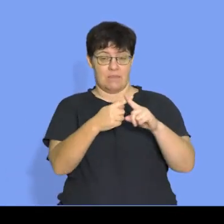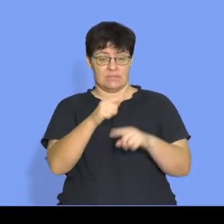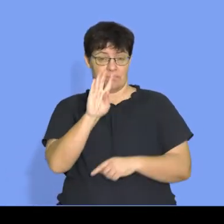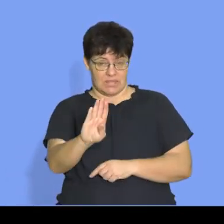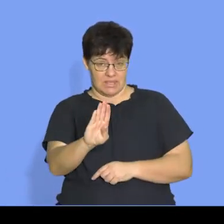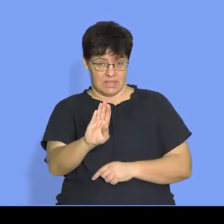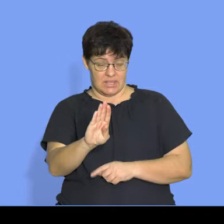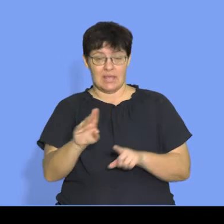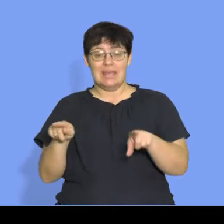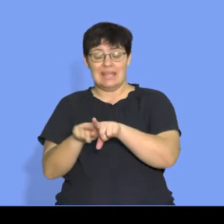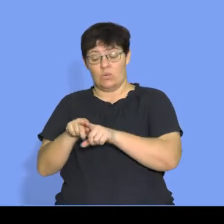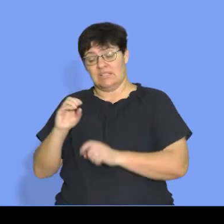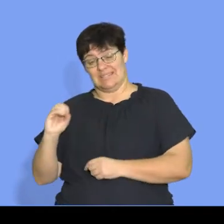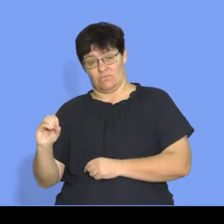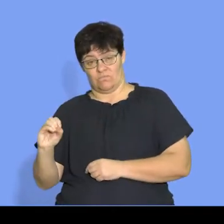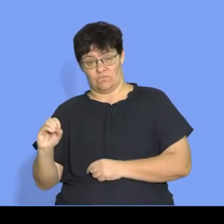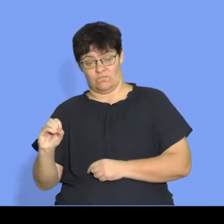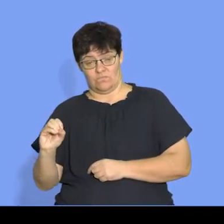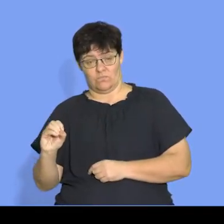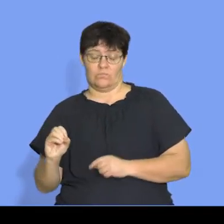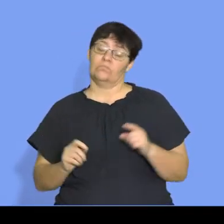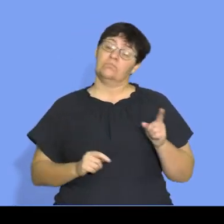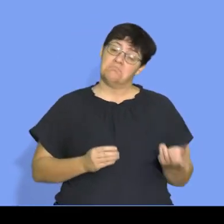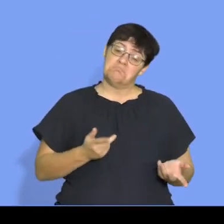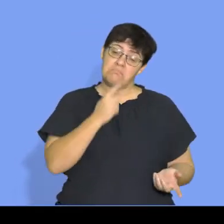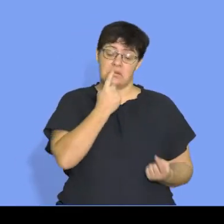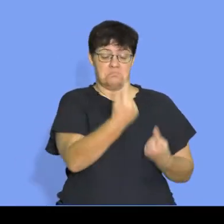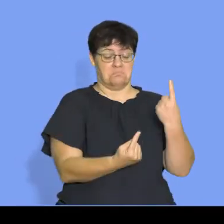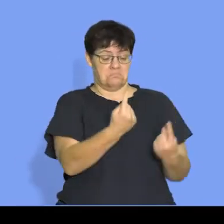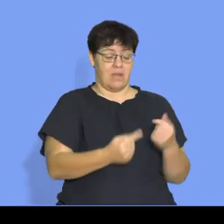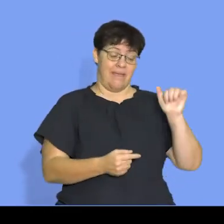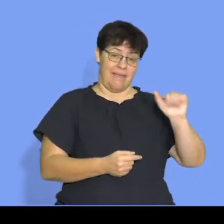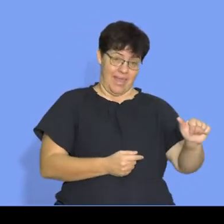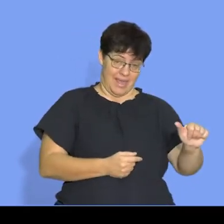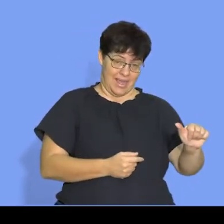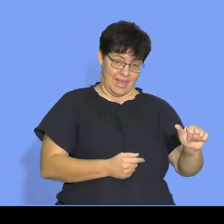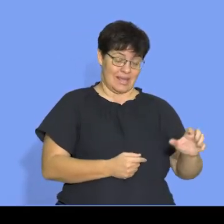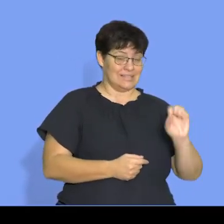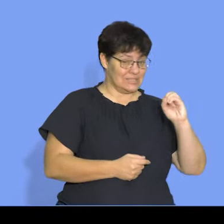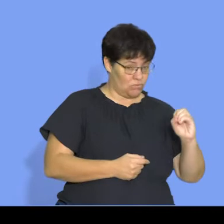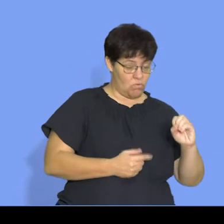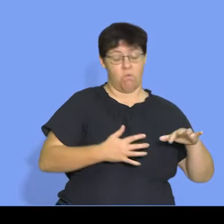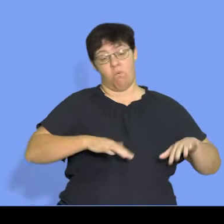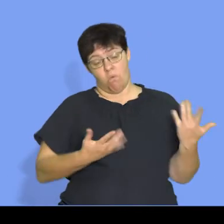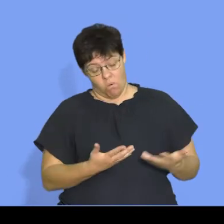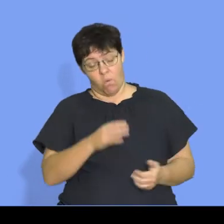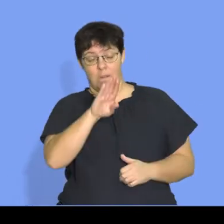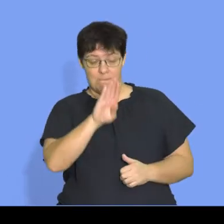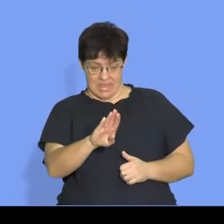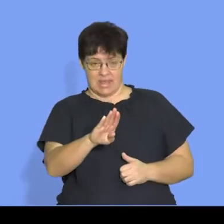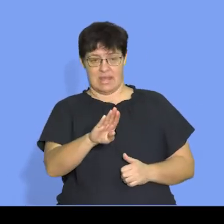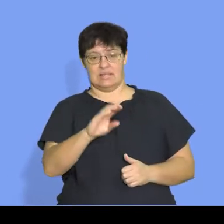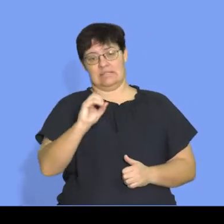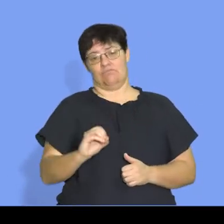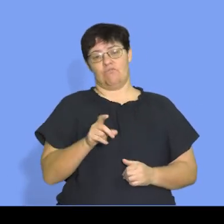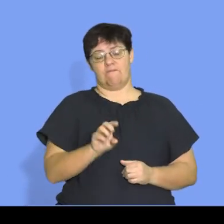is equal to 0, then either the A will be equal to 0 or the B will be